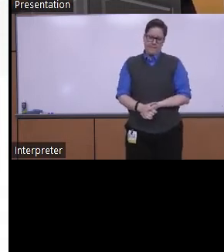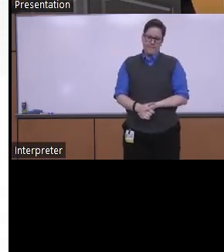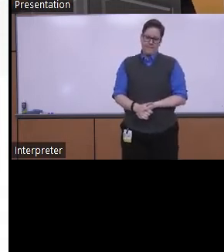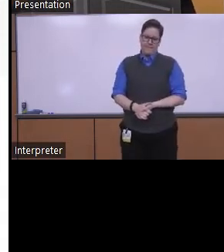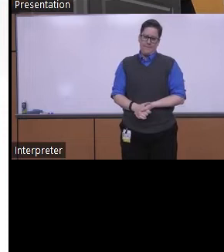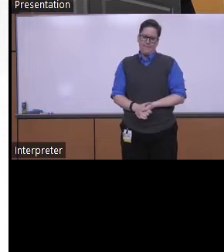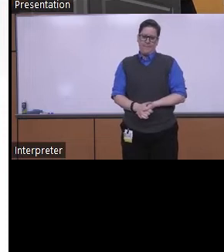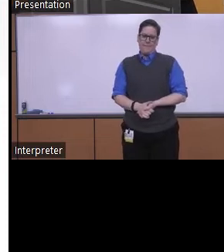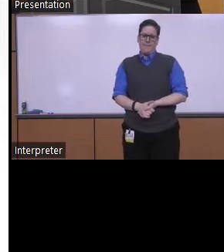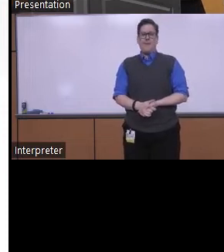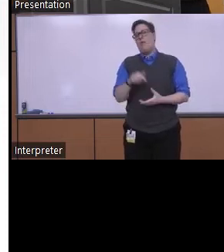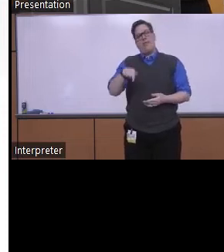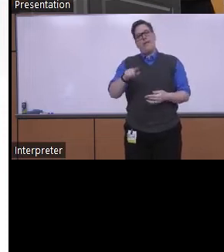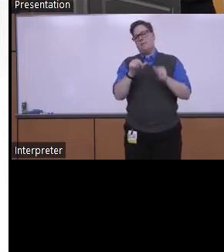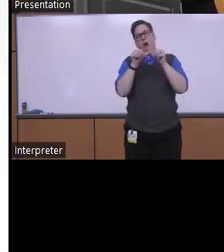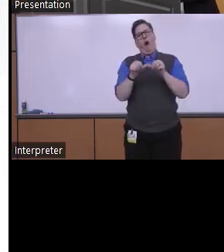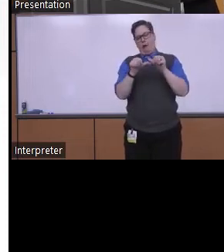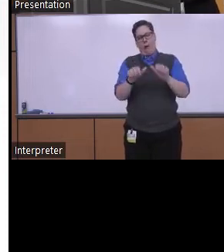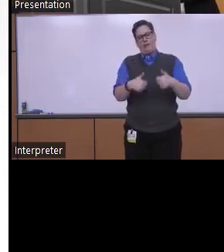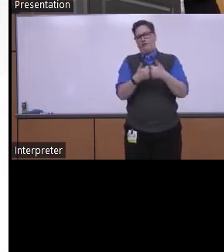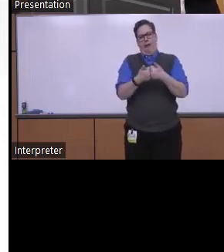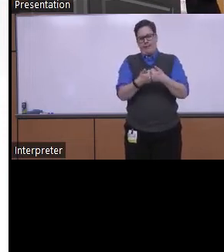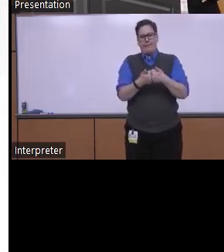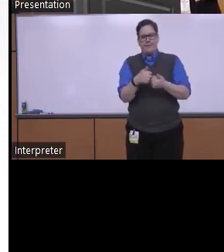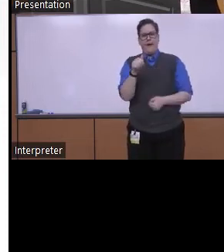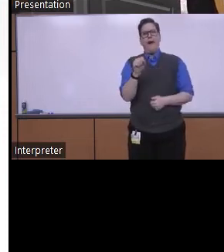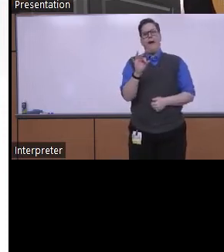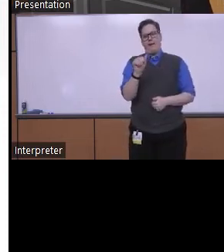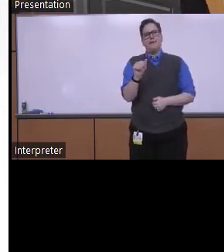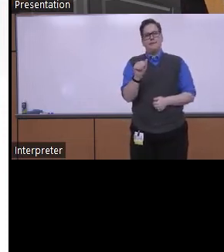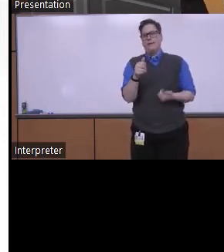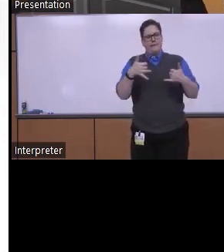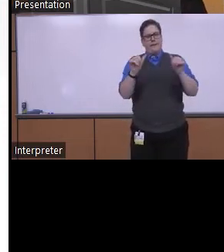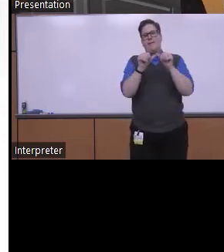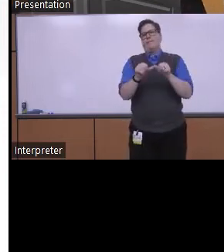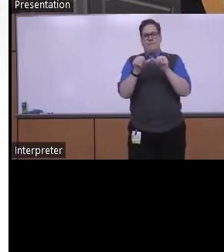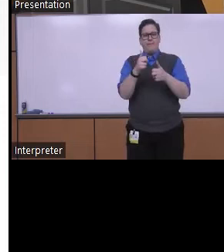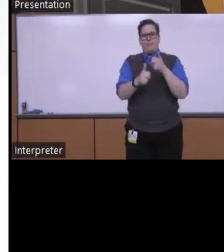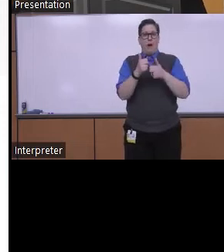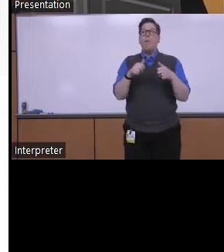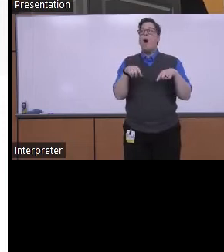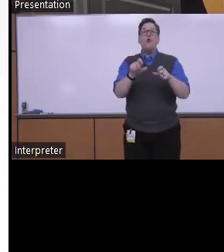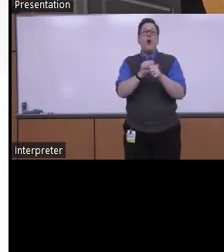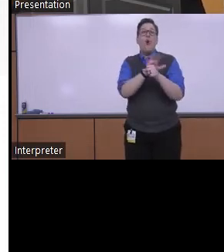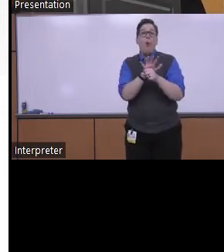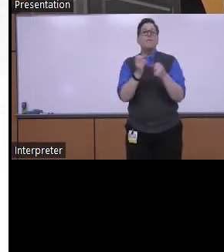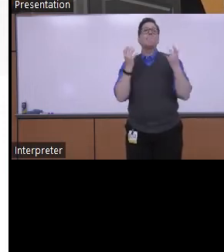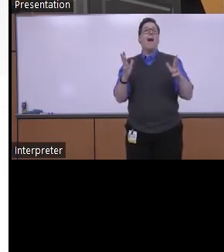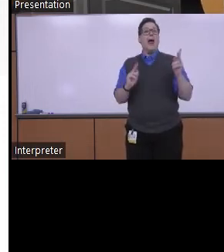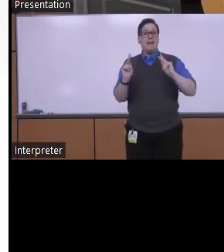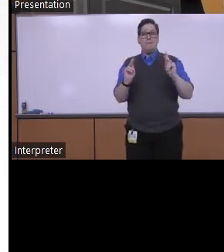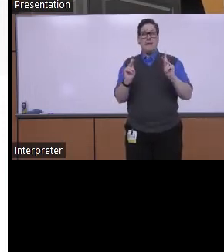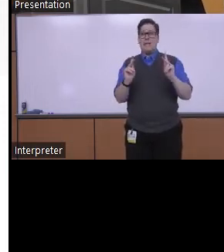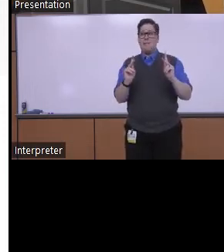And this is an ongoing challenge at ASFA, and especially now in the COVID times when a lot of people